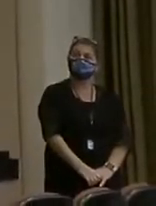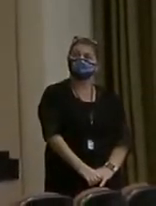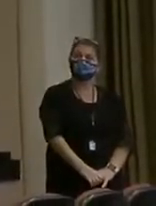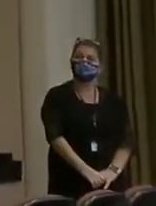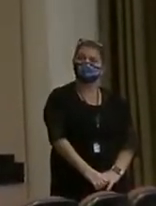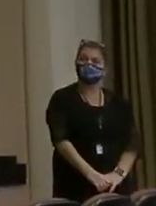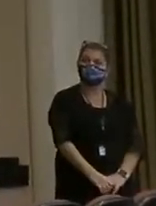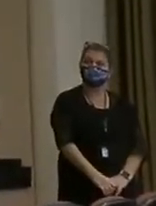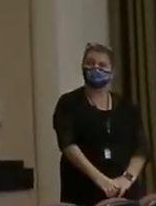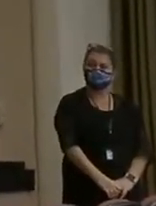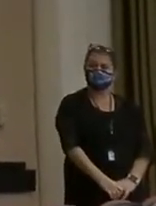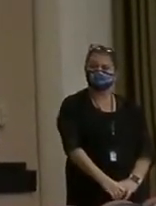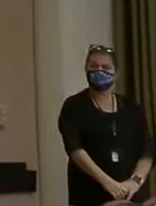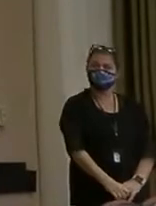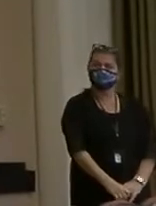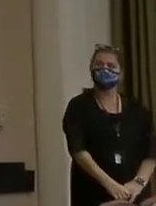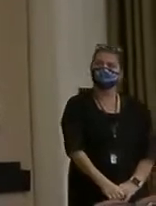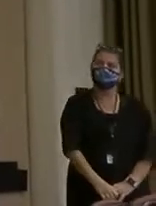On the video. He's